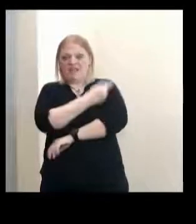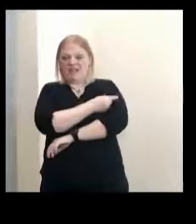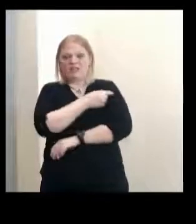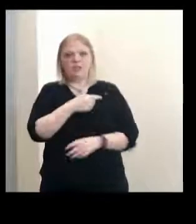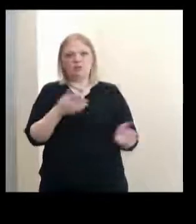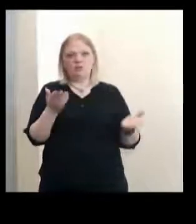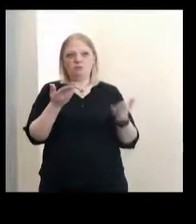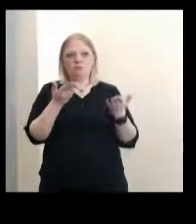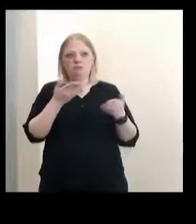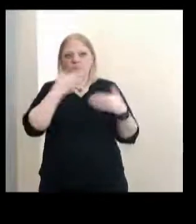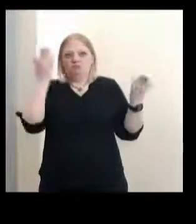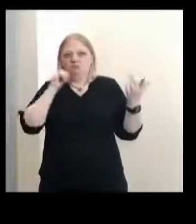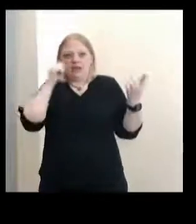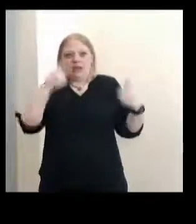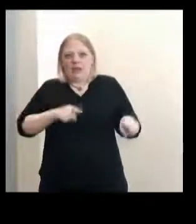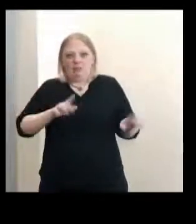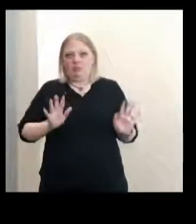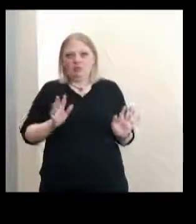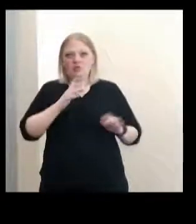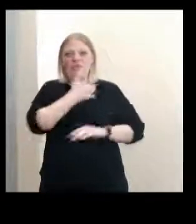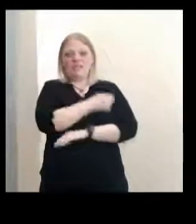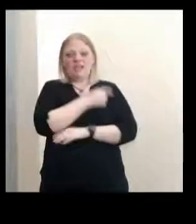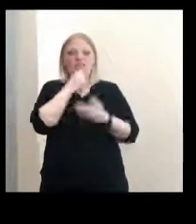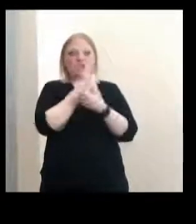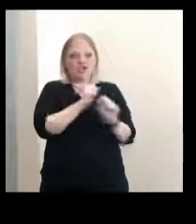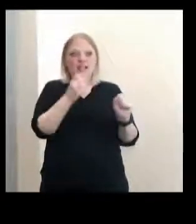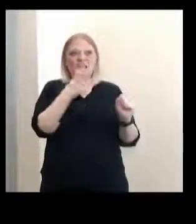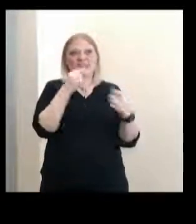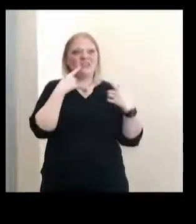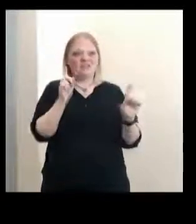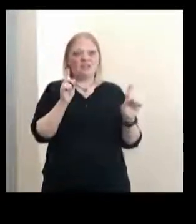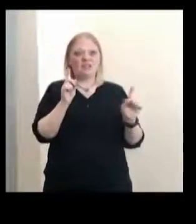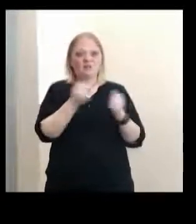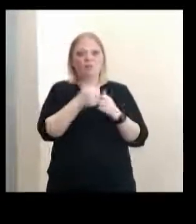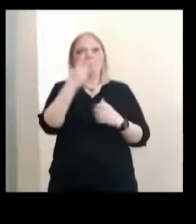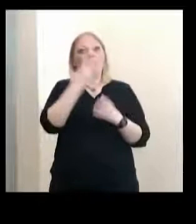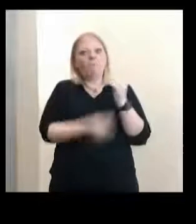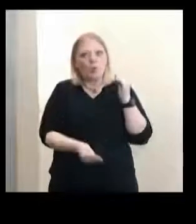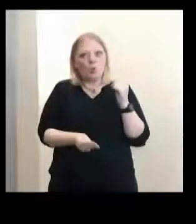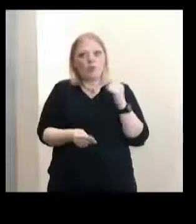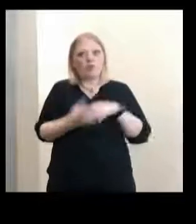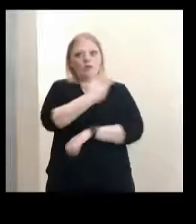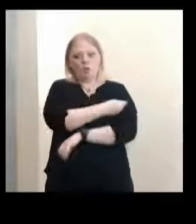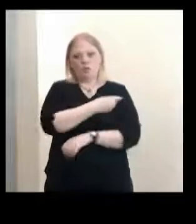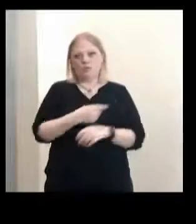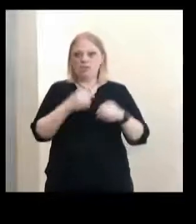vaccines are safe and effective with those 2 doses. Thanks.